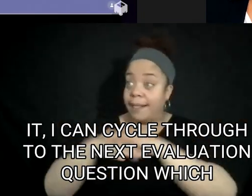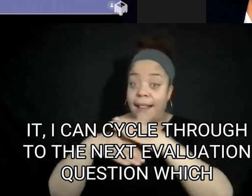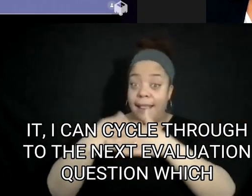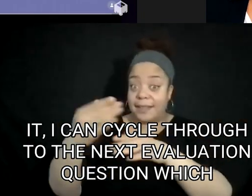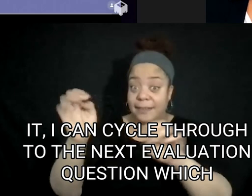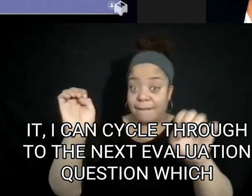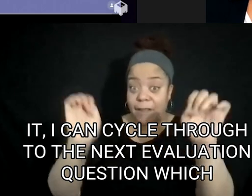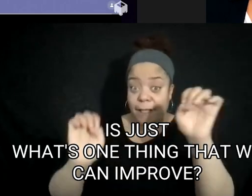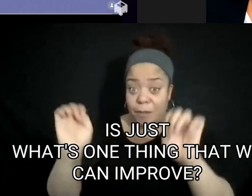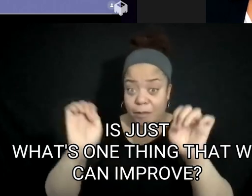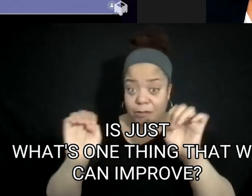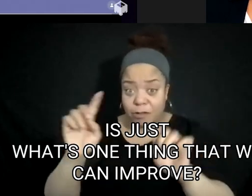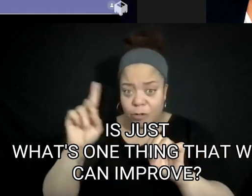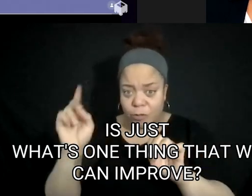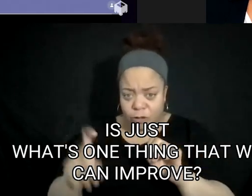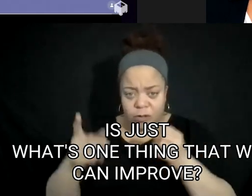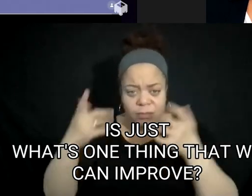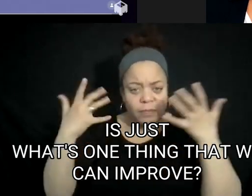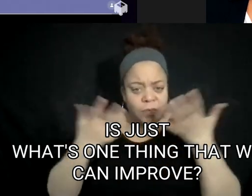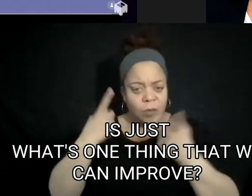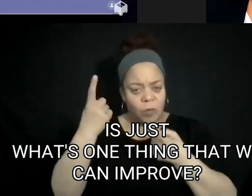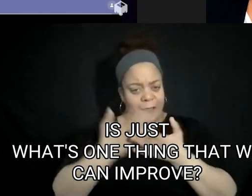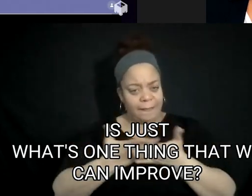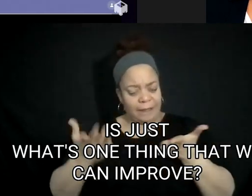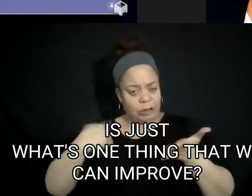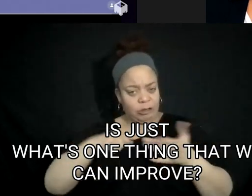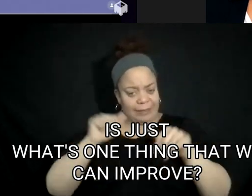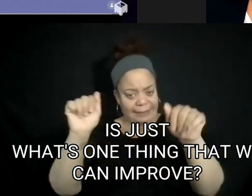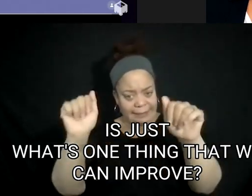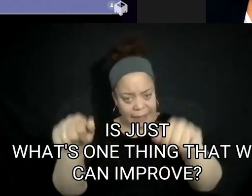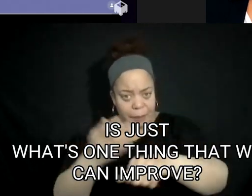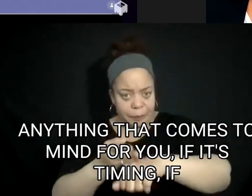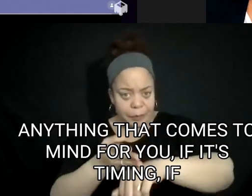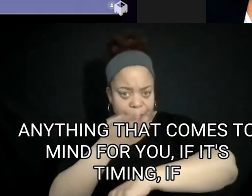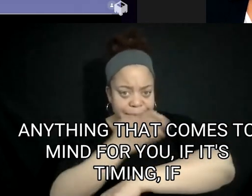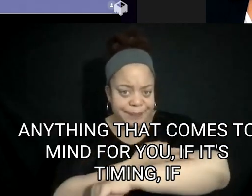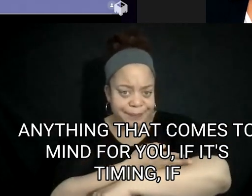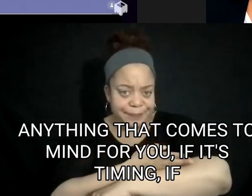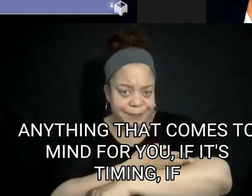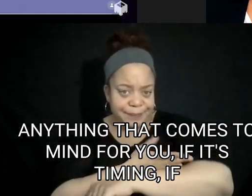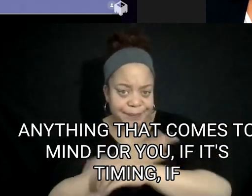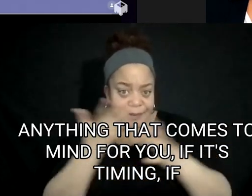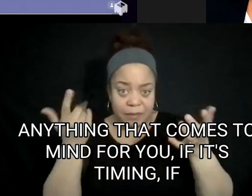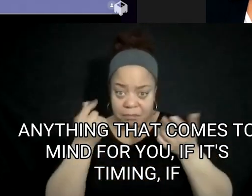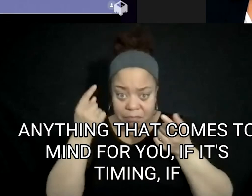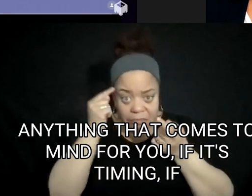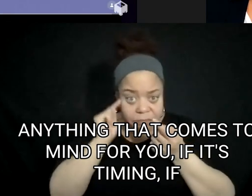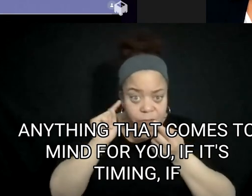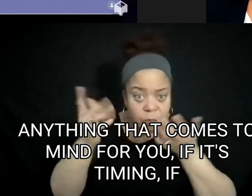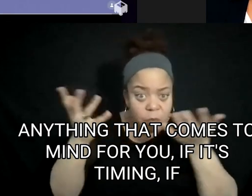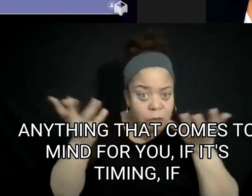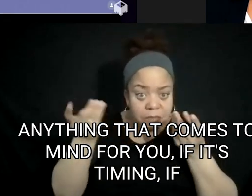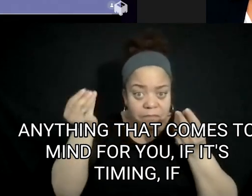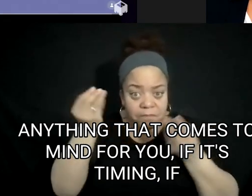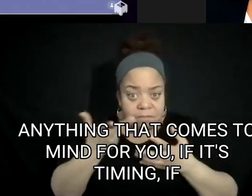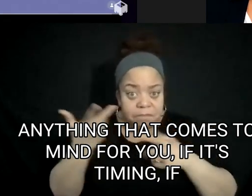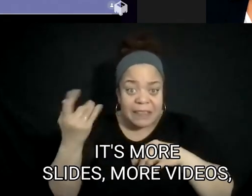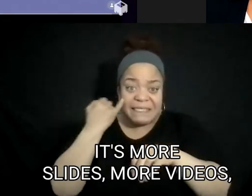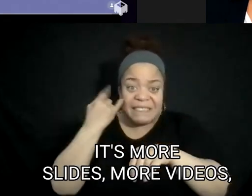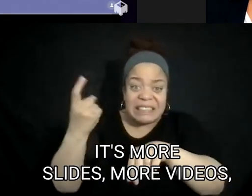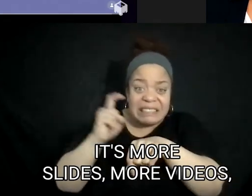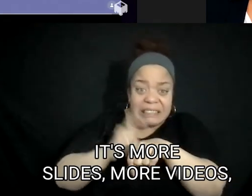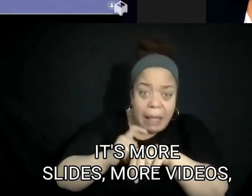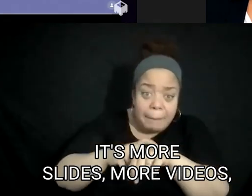you, if it's timing, if it's more slides, more videos, more sound effects, or you know,